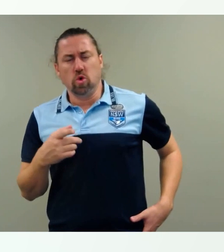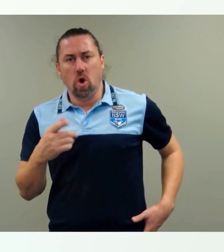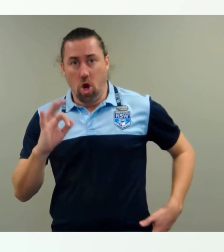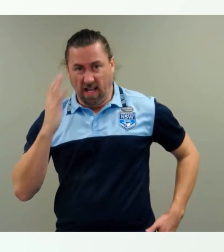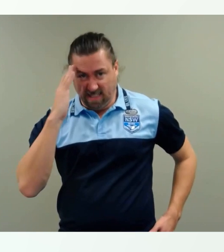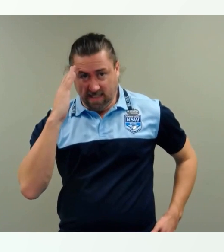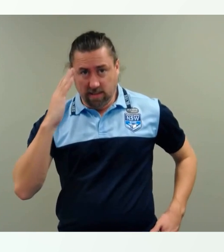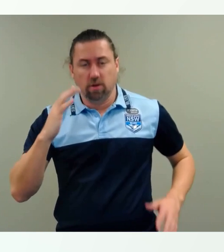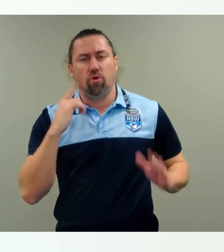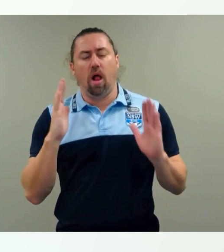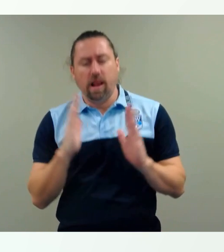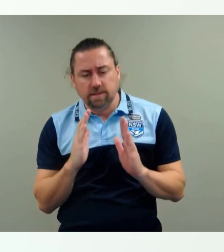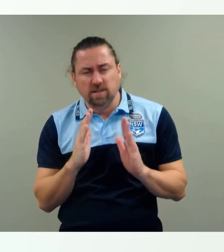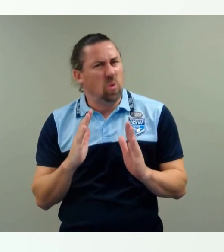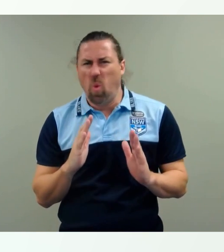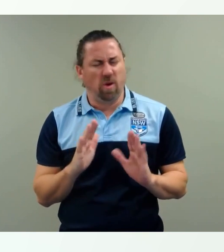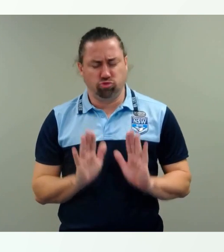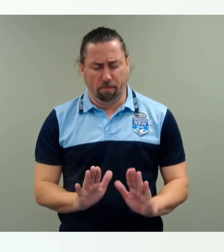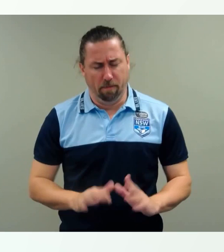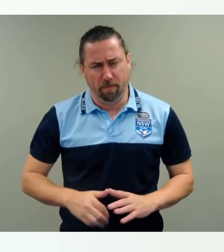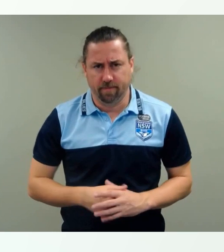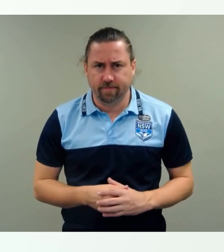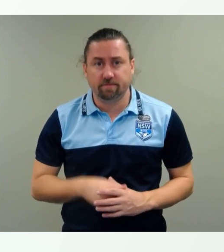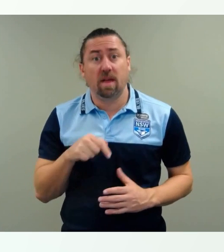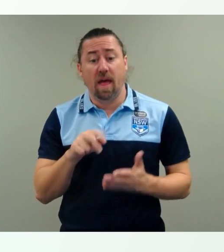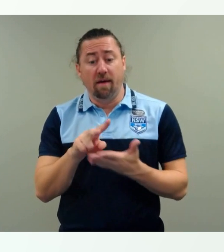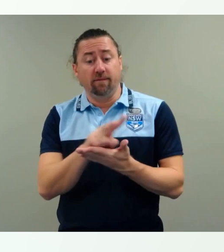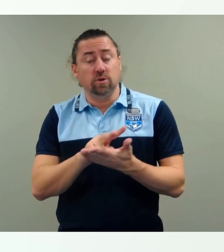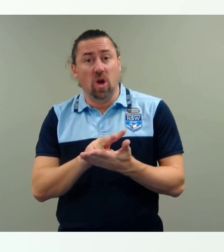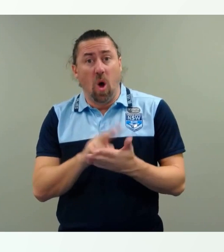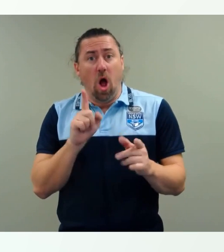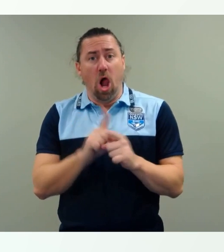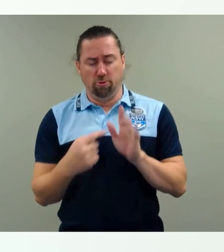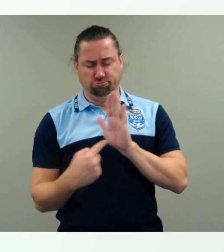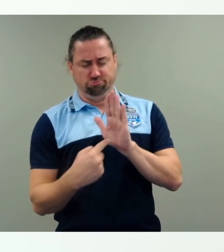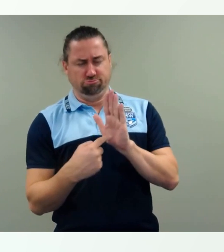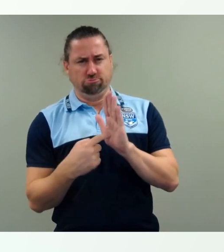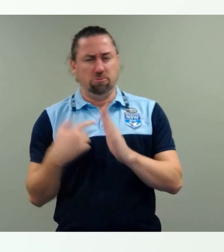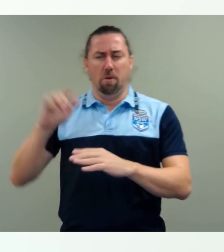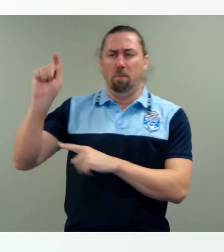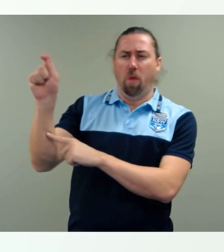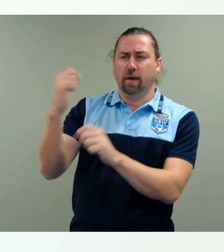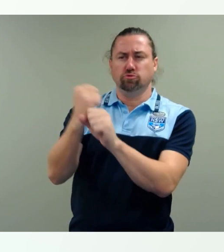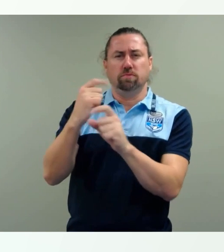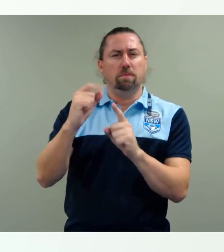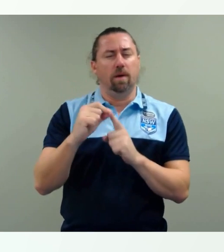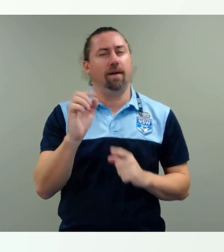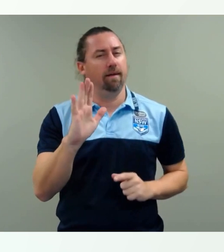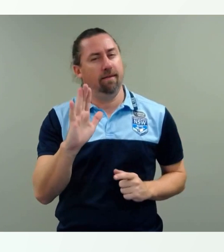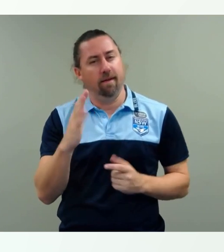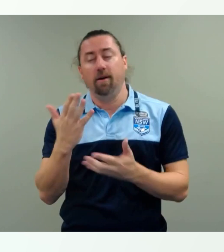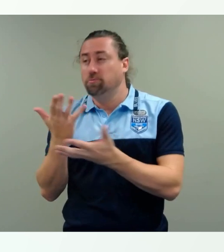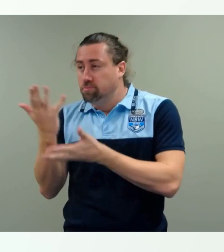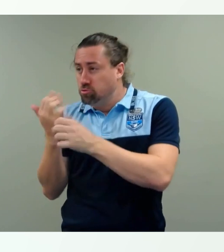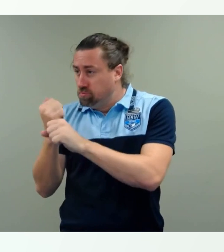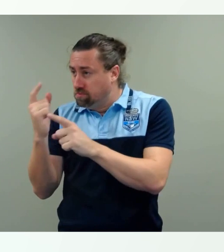to reduce the intensity or cease the exercise. These videos do not aim to replace any advice you have received